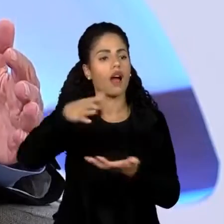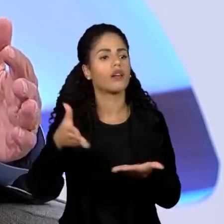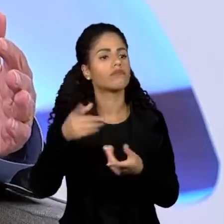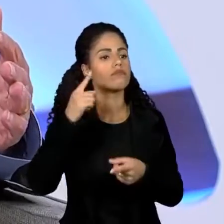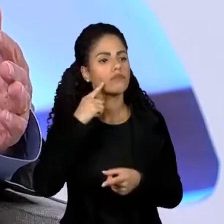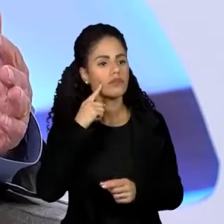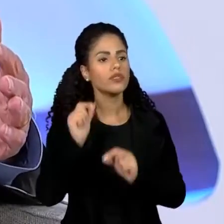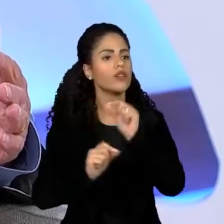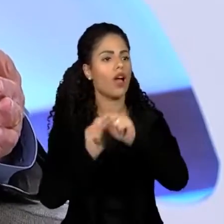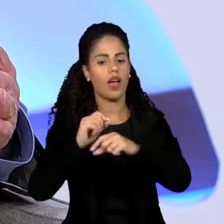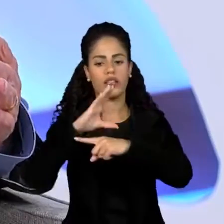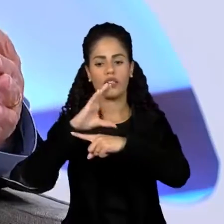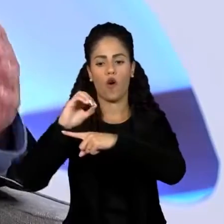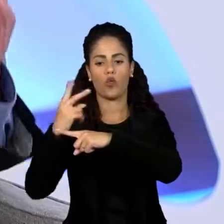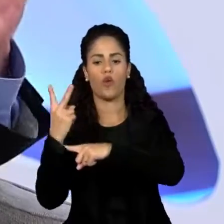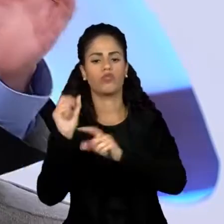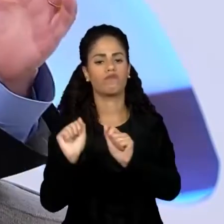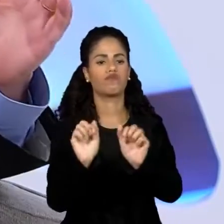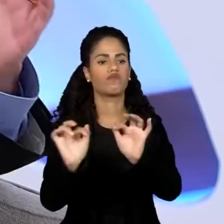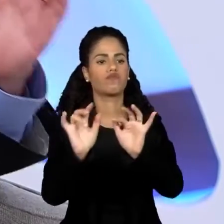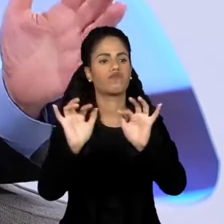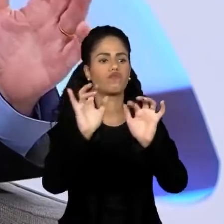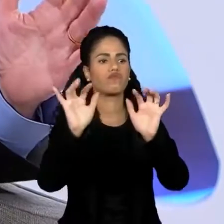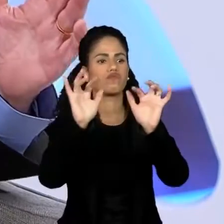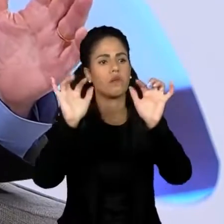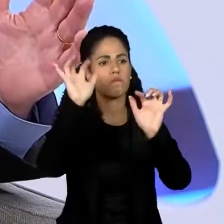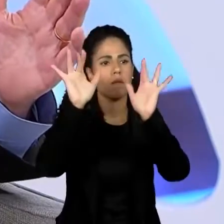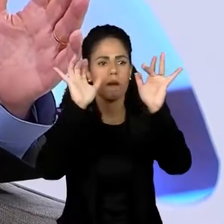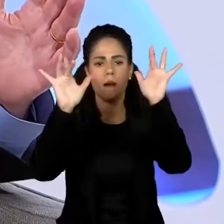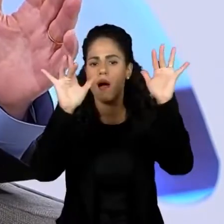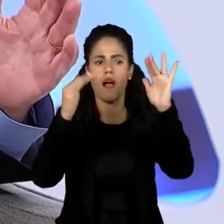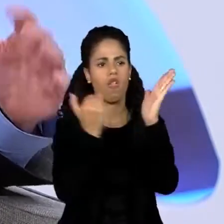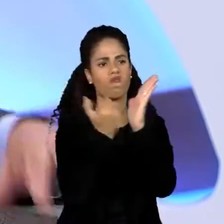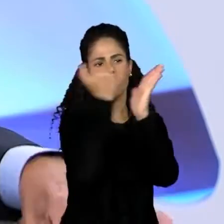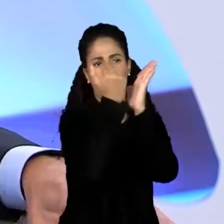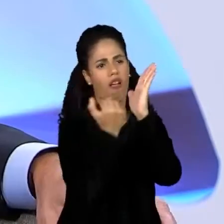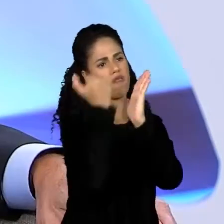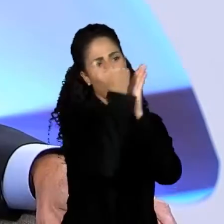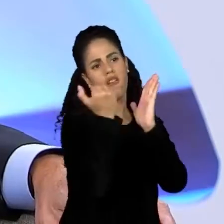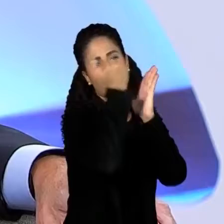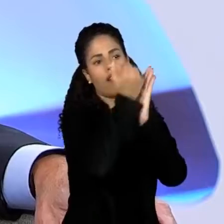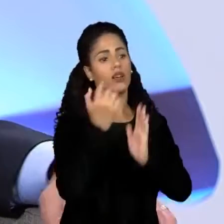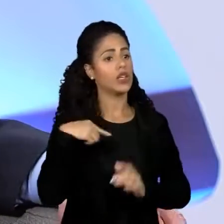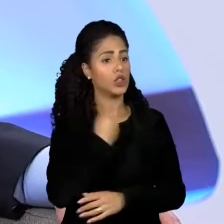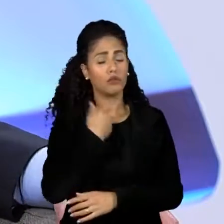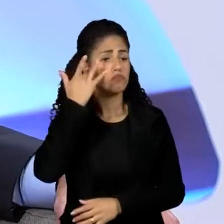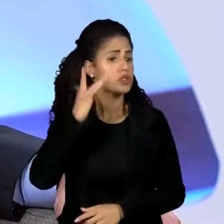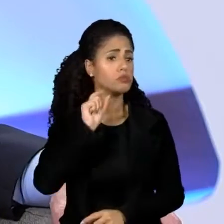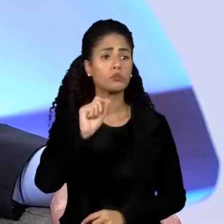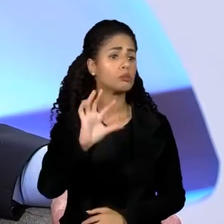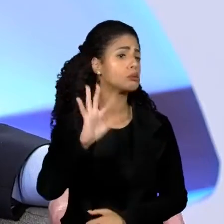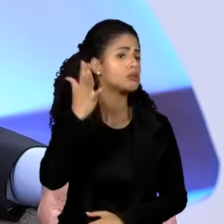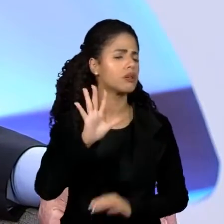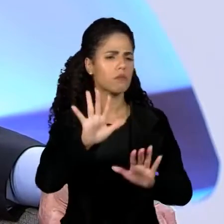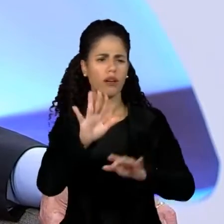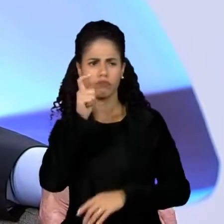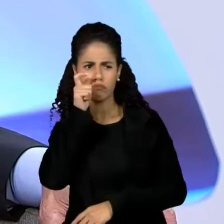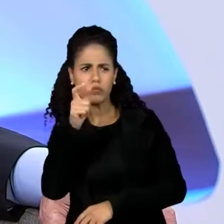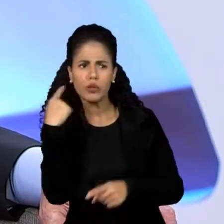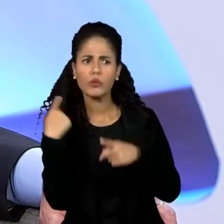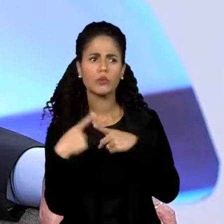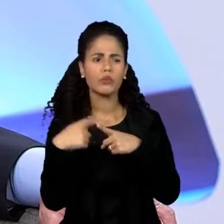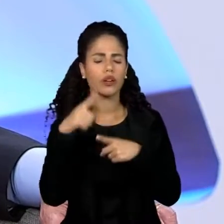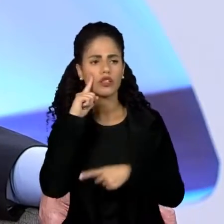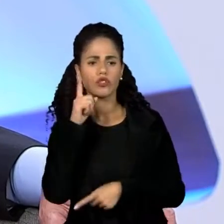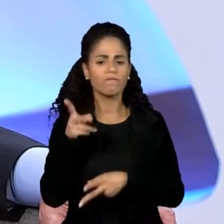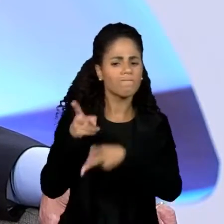the atmosphere, more and more carbon. We didn't know the effects. But it was really interesting, an achievement of modern